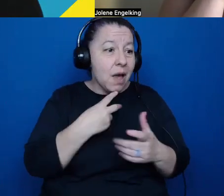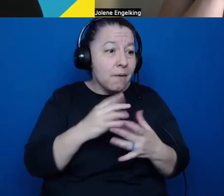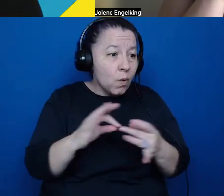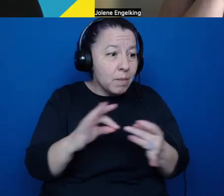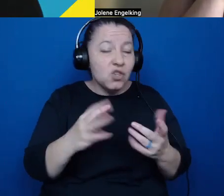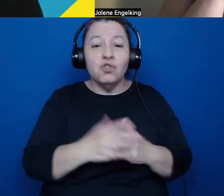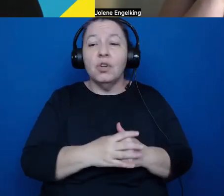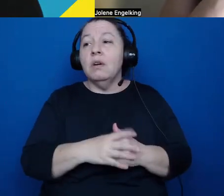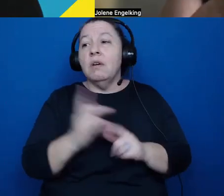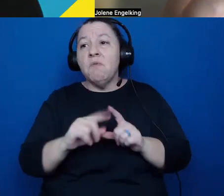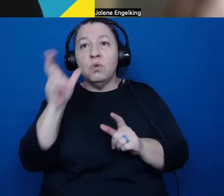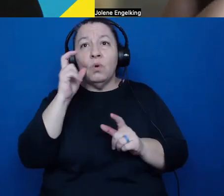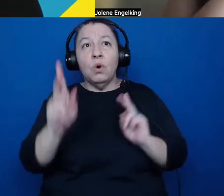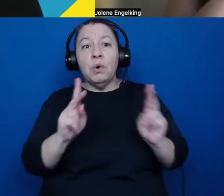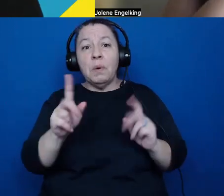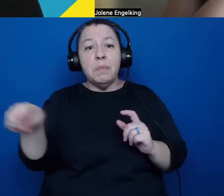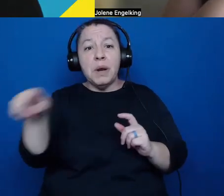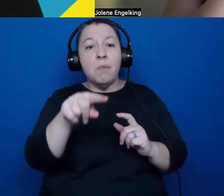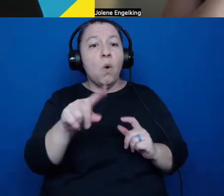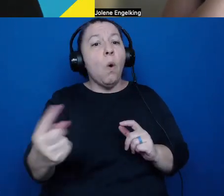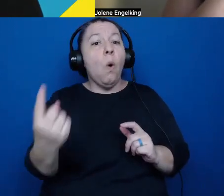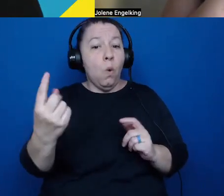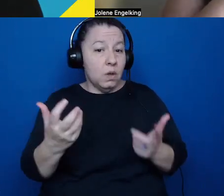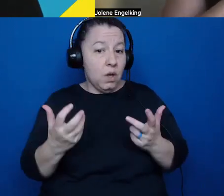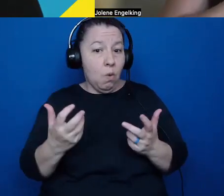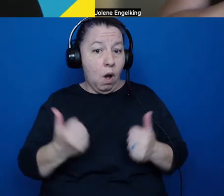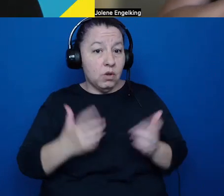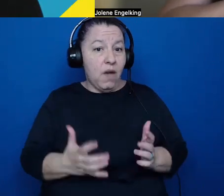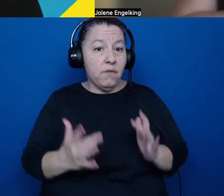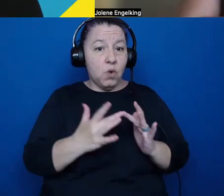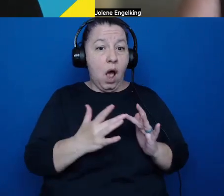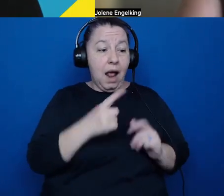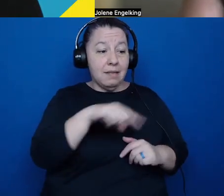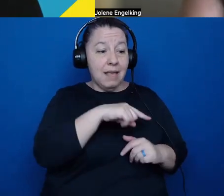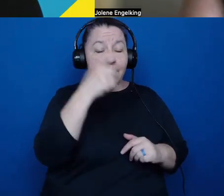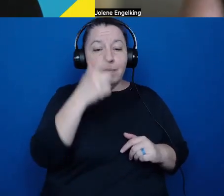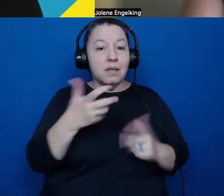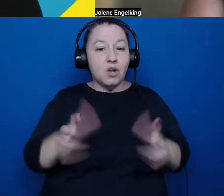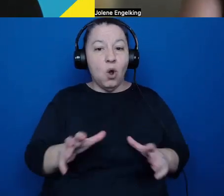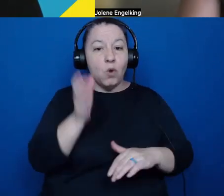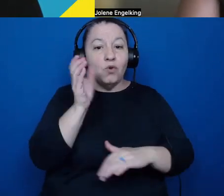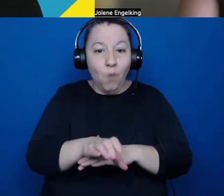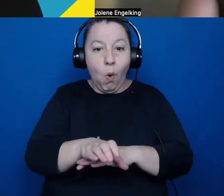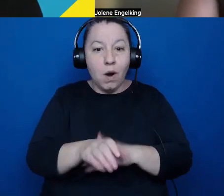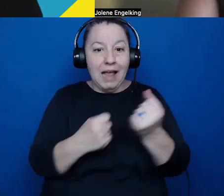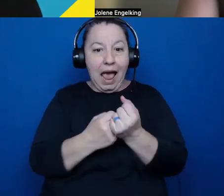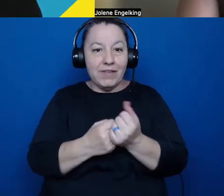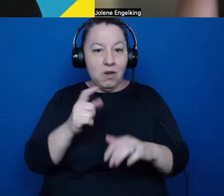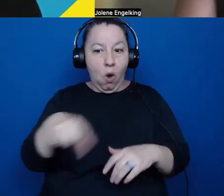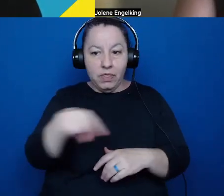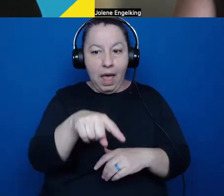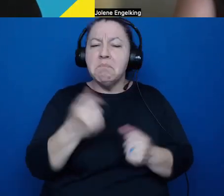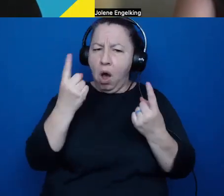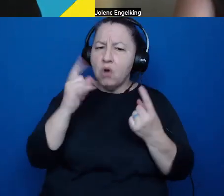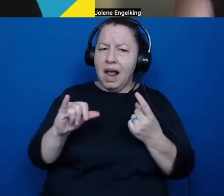also heard, you know, people who only want survivors to contact them because they don't want to force advocacy on somebody, right? And I understand that framework,